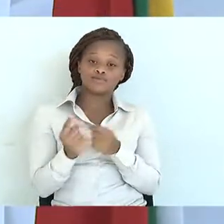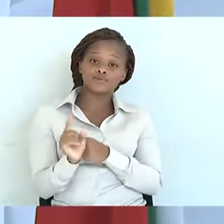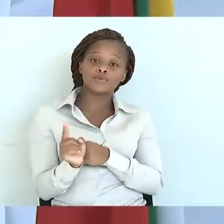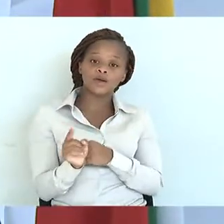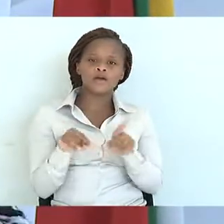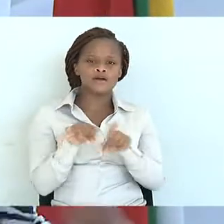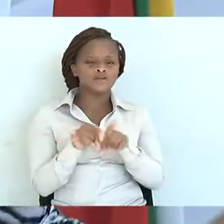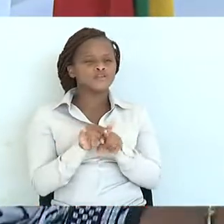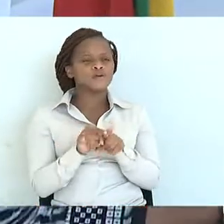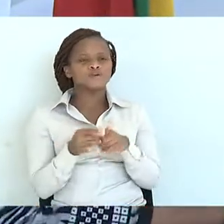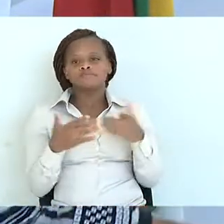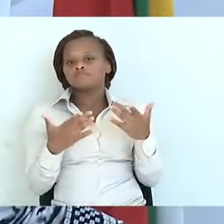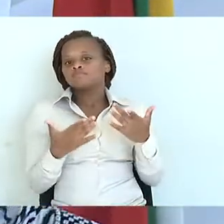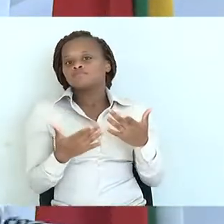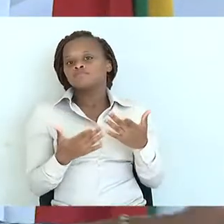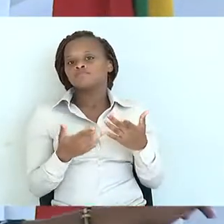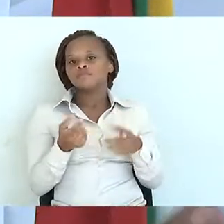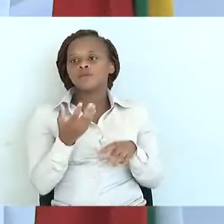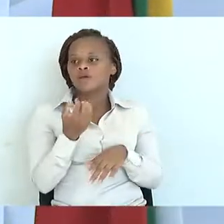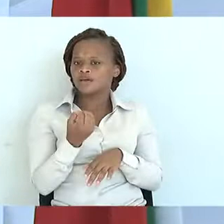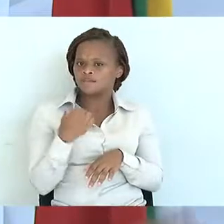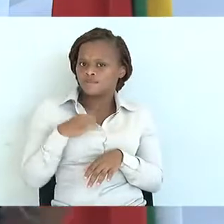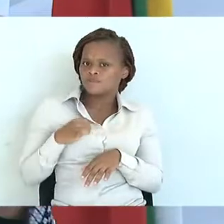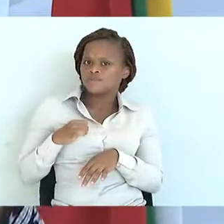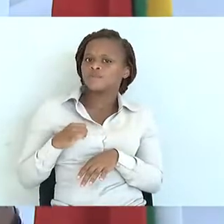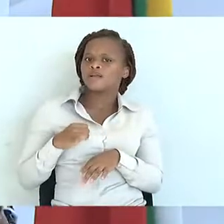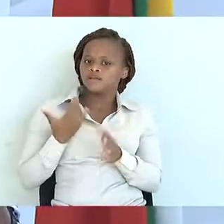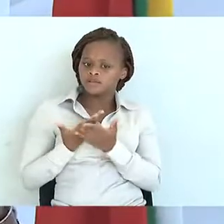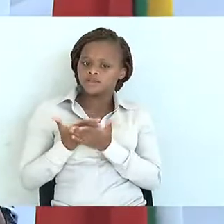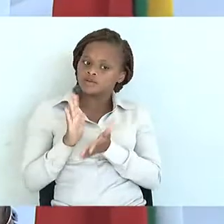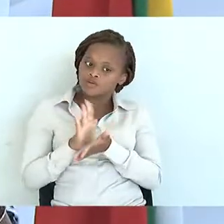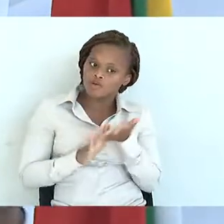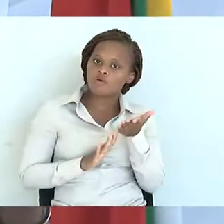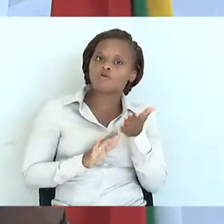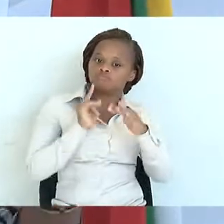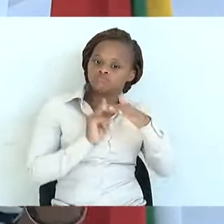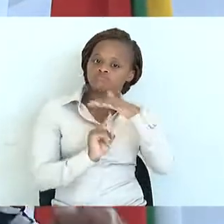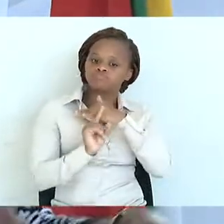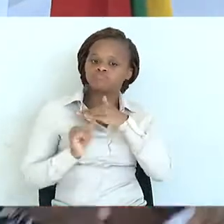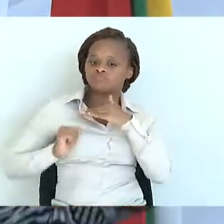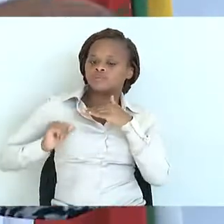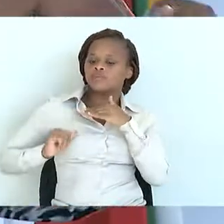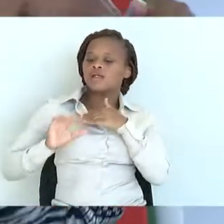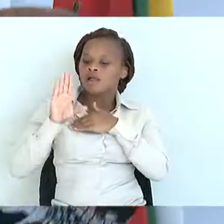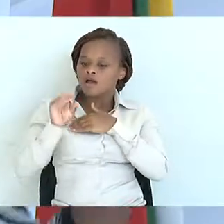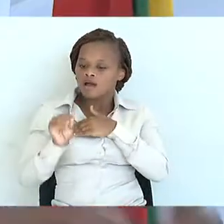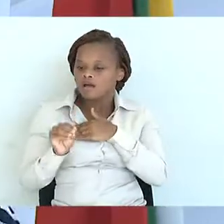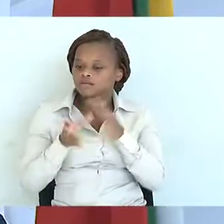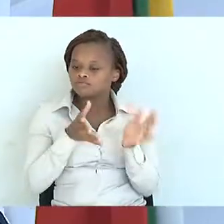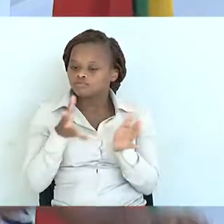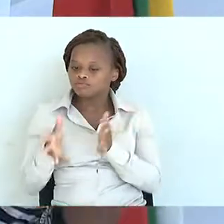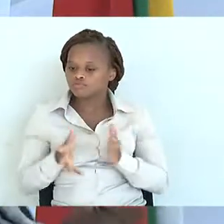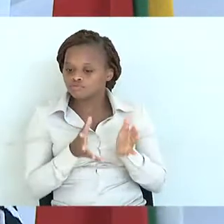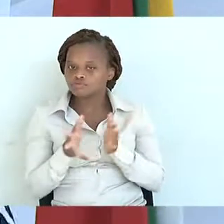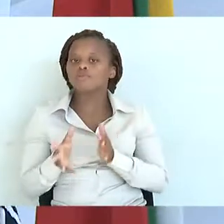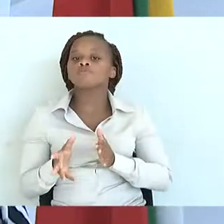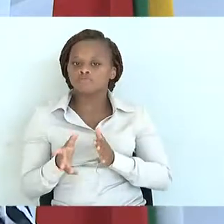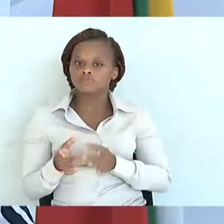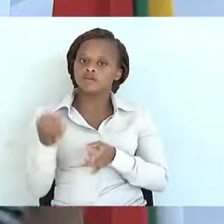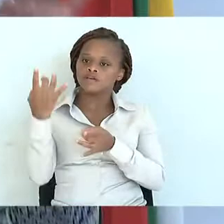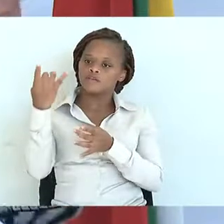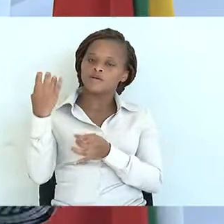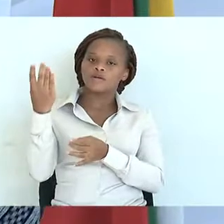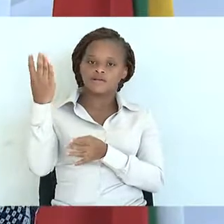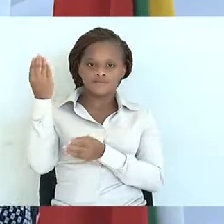than anything you have a municipality, you need to go to a municipality uyobabuza because ama municipalities are la ane